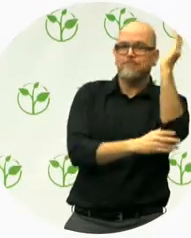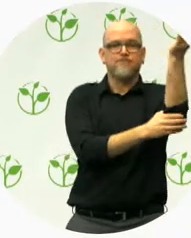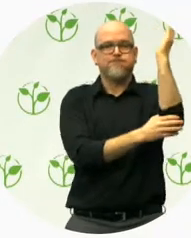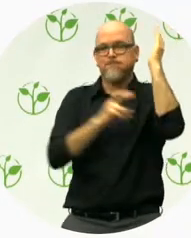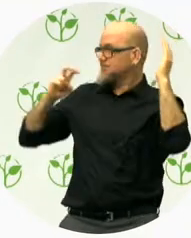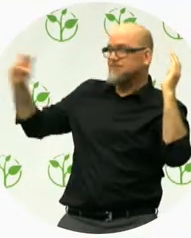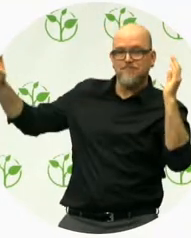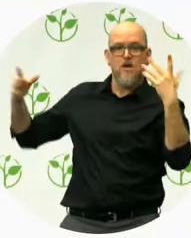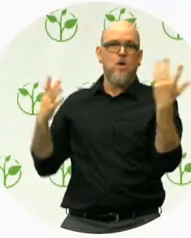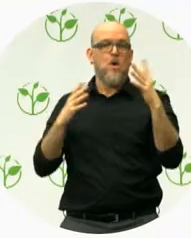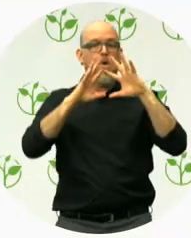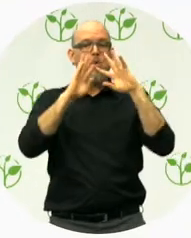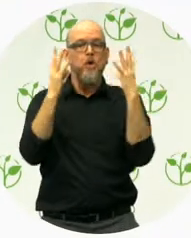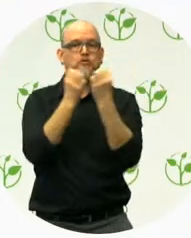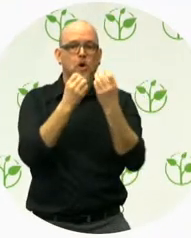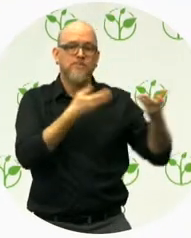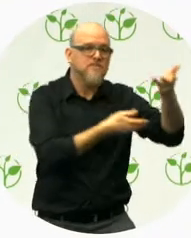happen in the corridors.